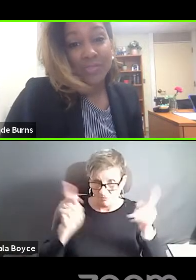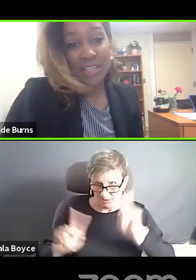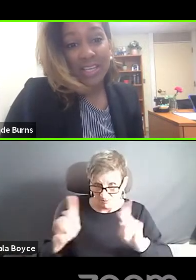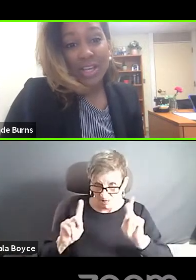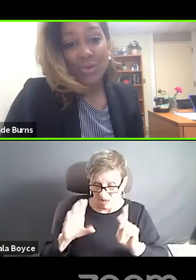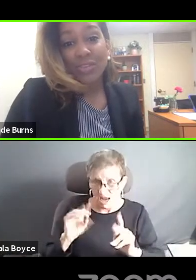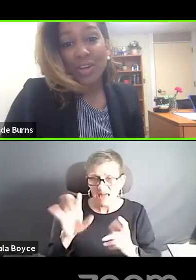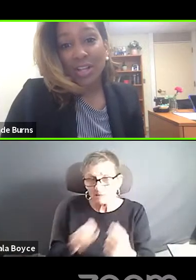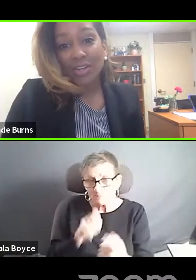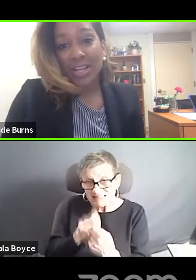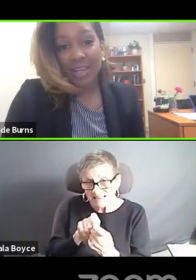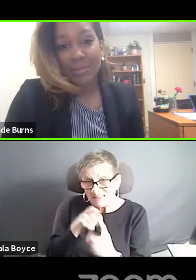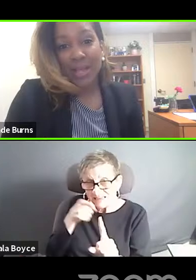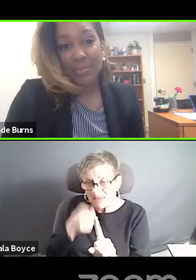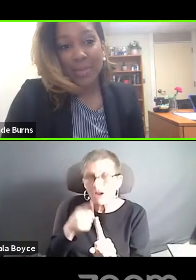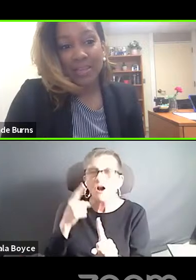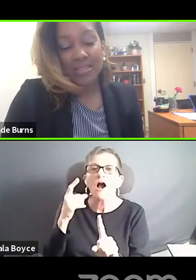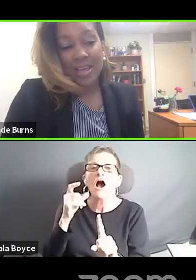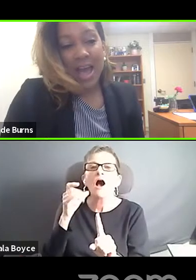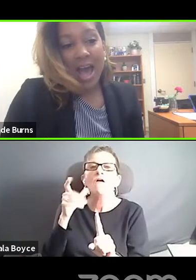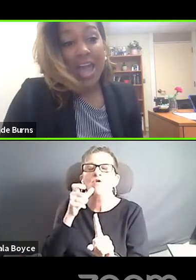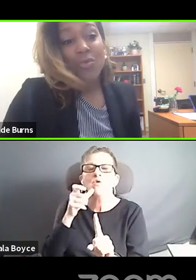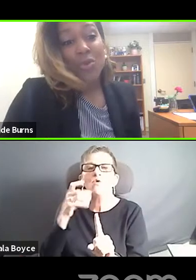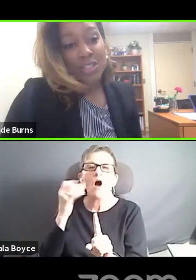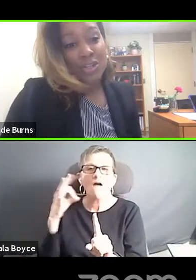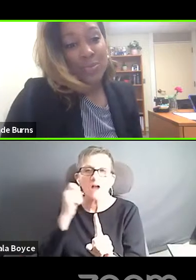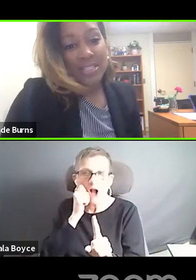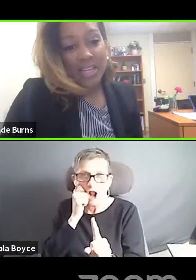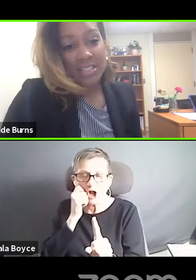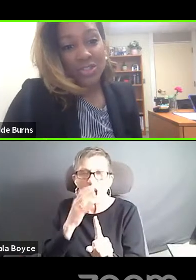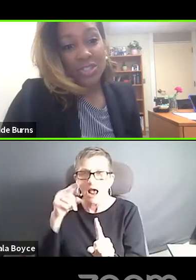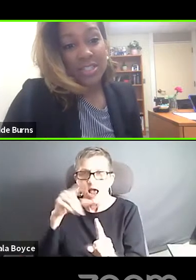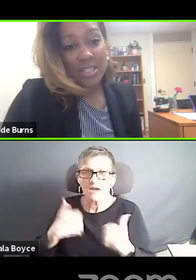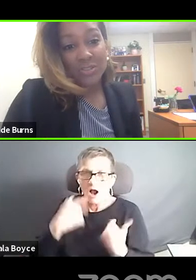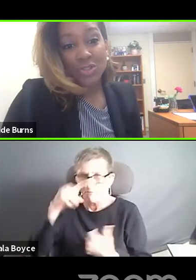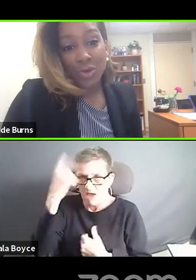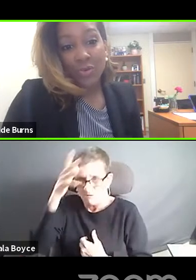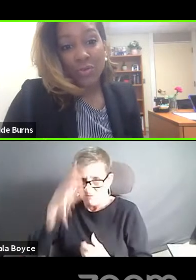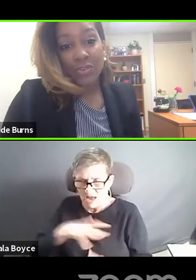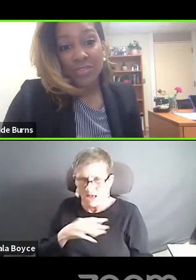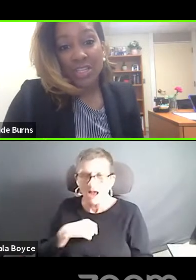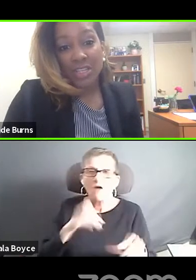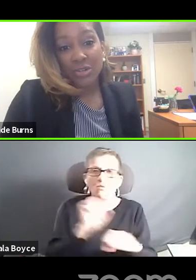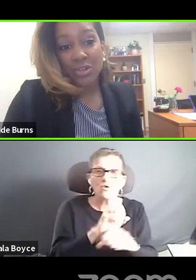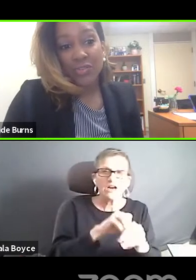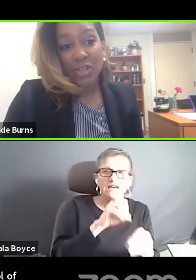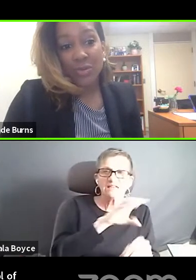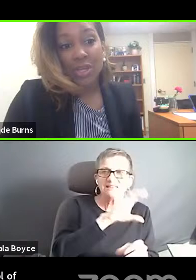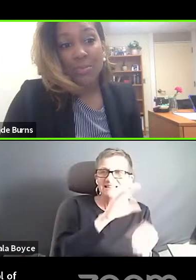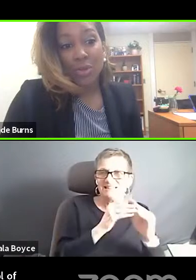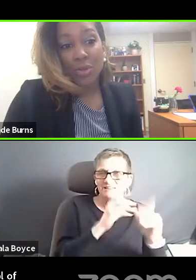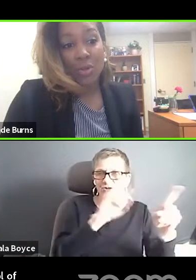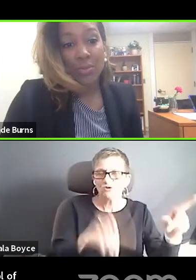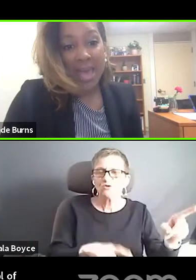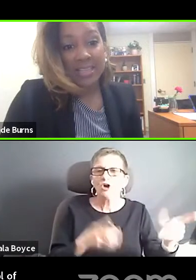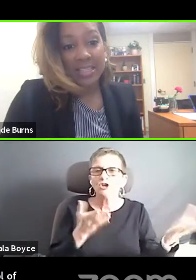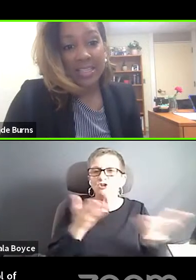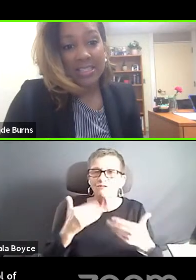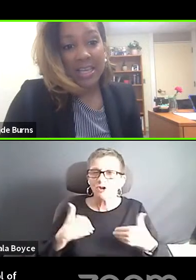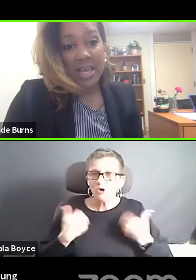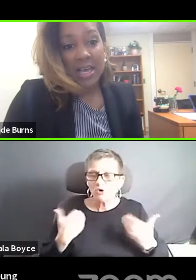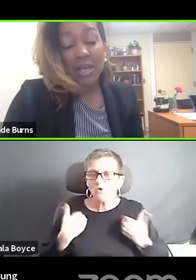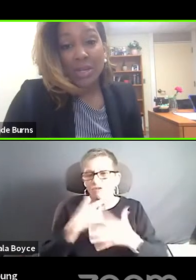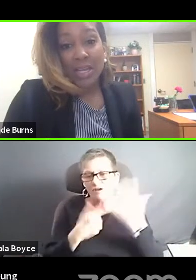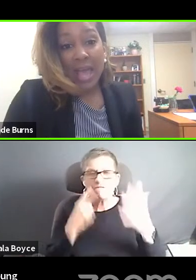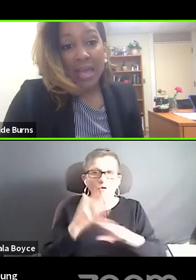more specifically, youth of color and young Black males. I have worked in urban settings such as the city of Detroit for over 15 years, serving youth in multiple